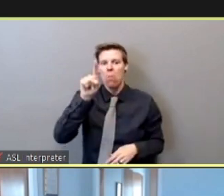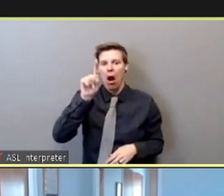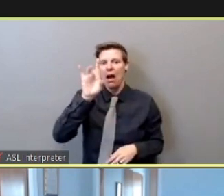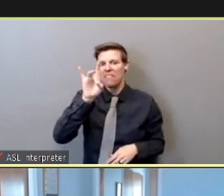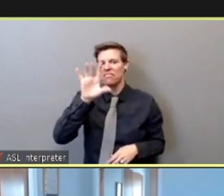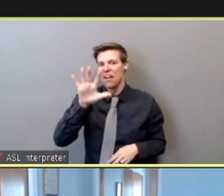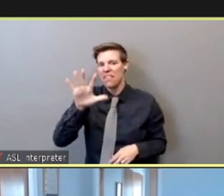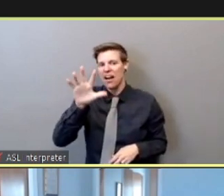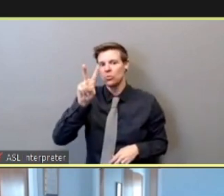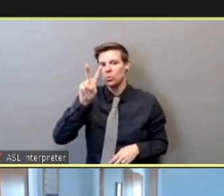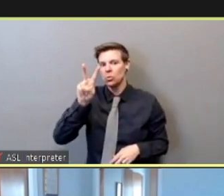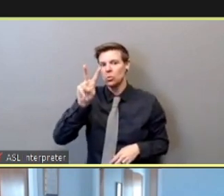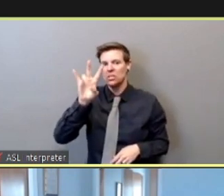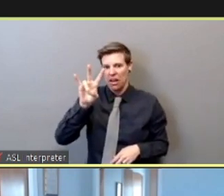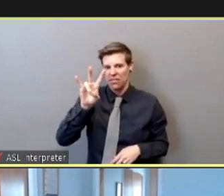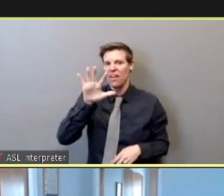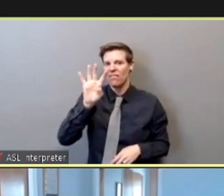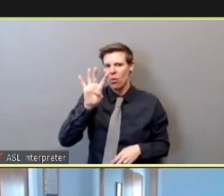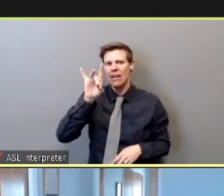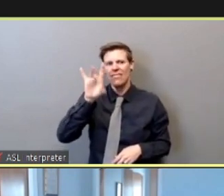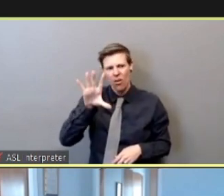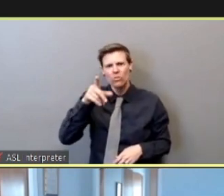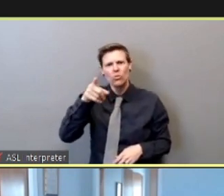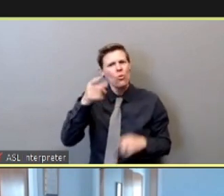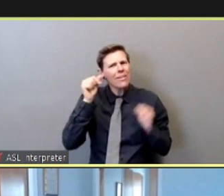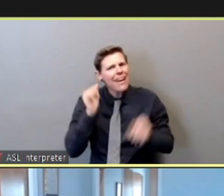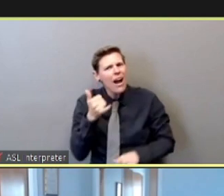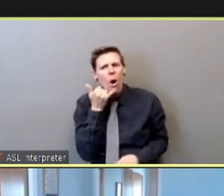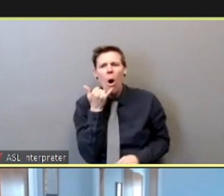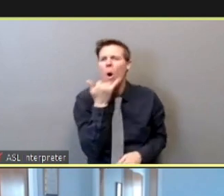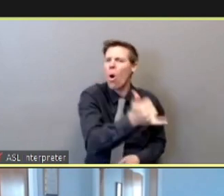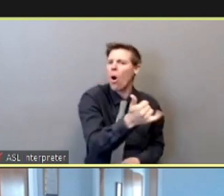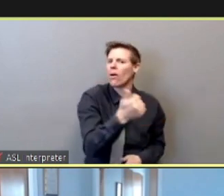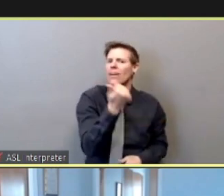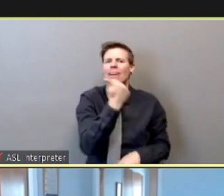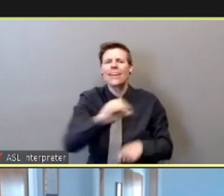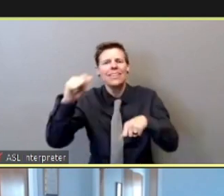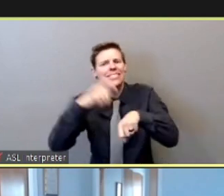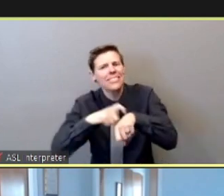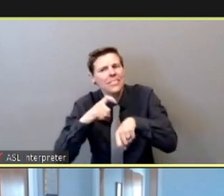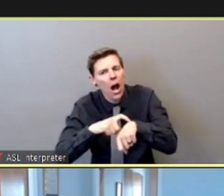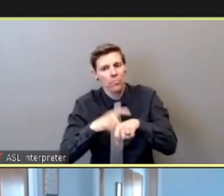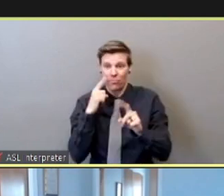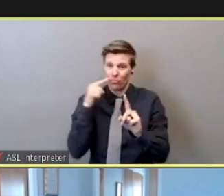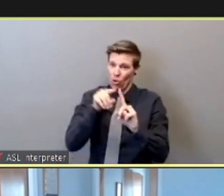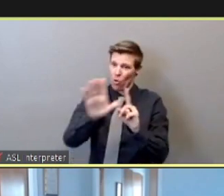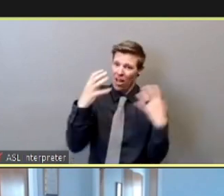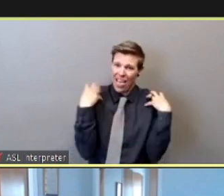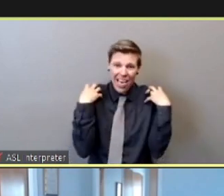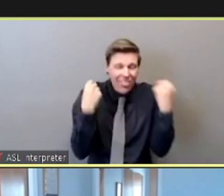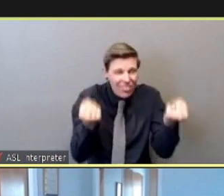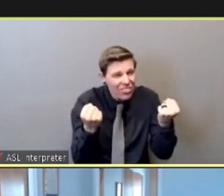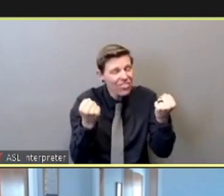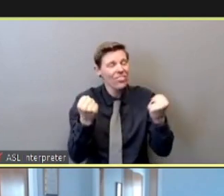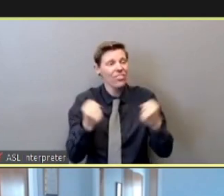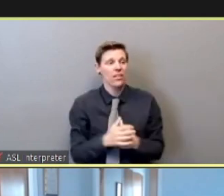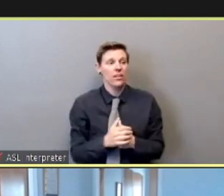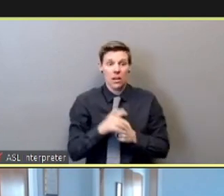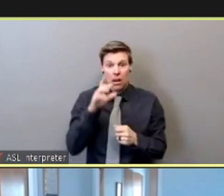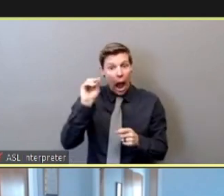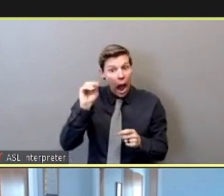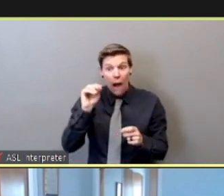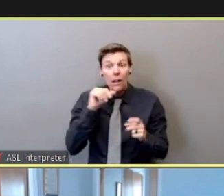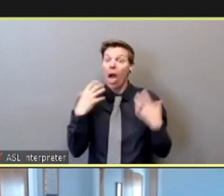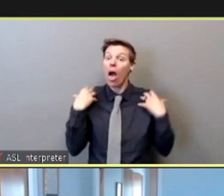1-855-227-5485. So keep in mind that staying healthy includes your mental health, and be on the lookout for others.